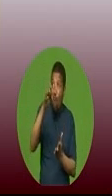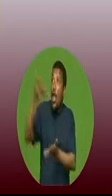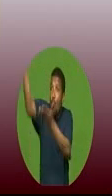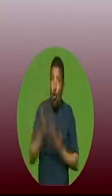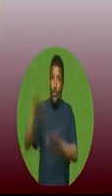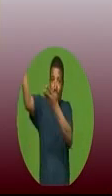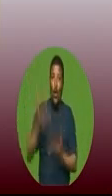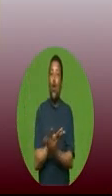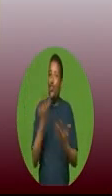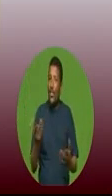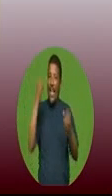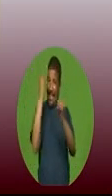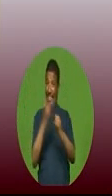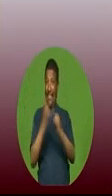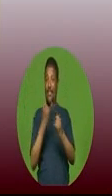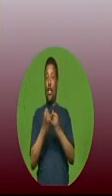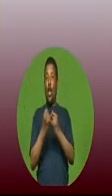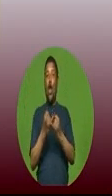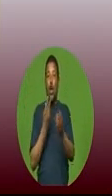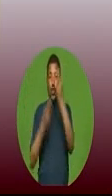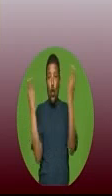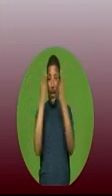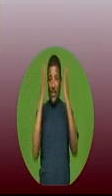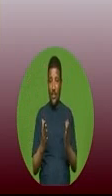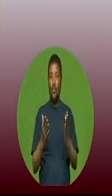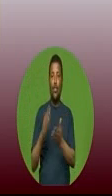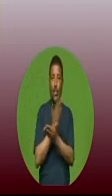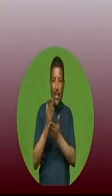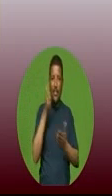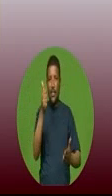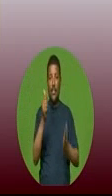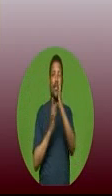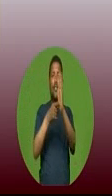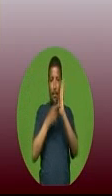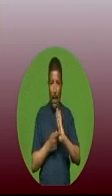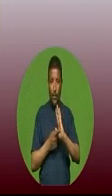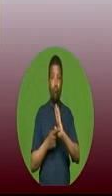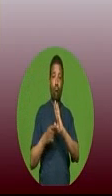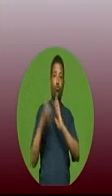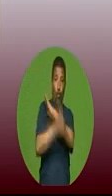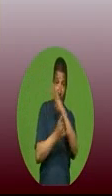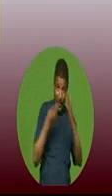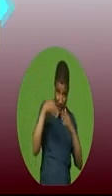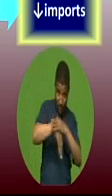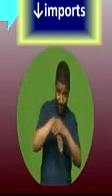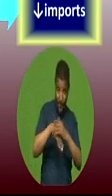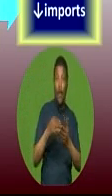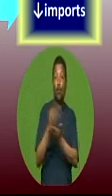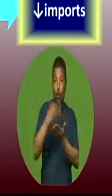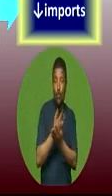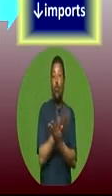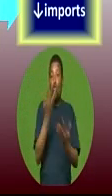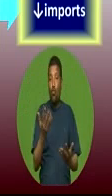result, consumers shift their demand to domestically produced goods, and for this